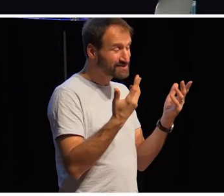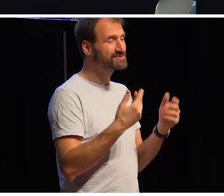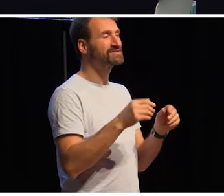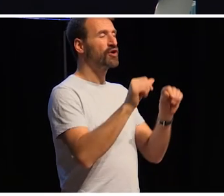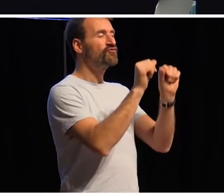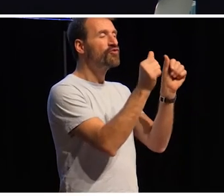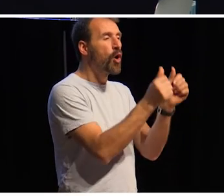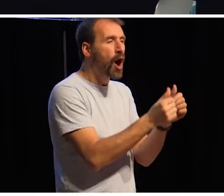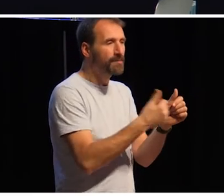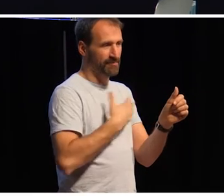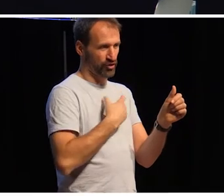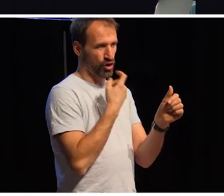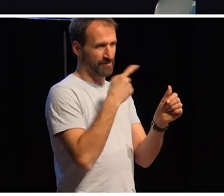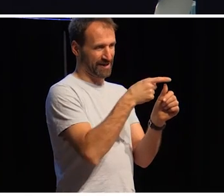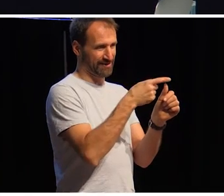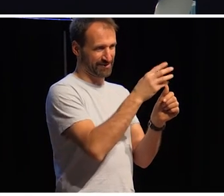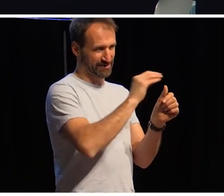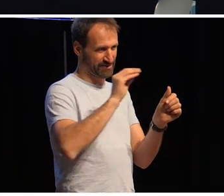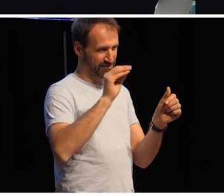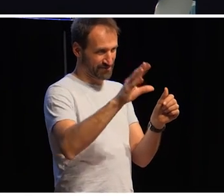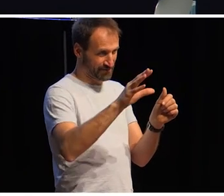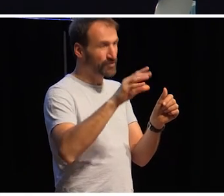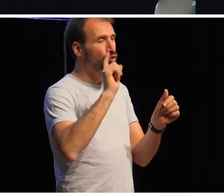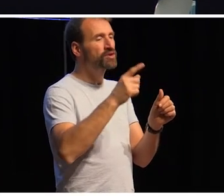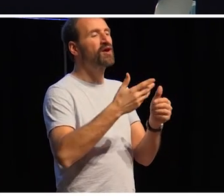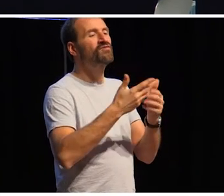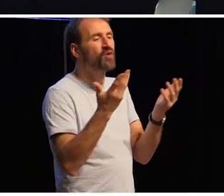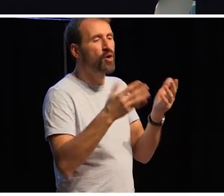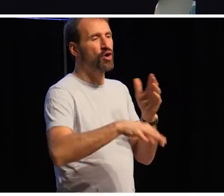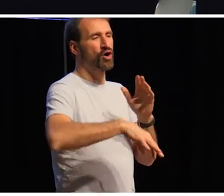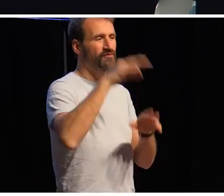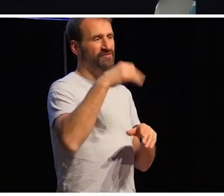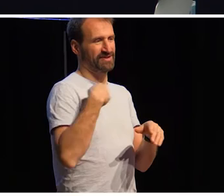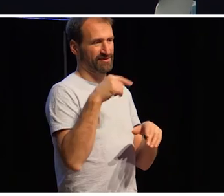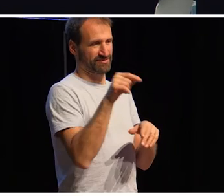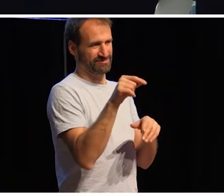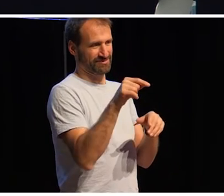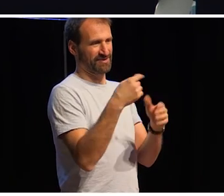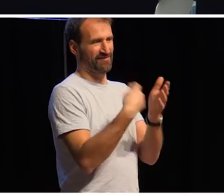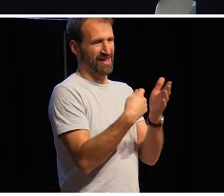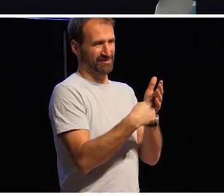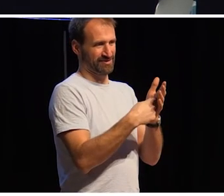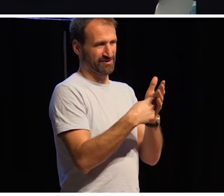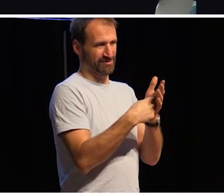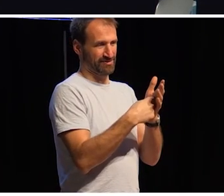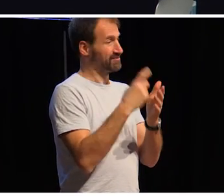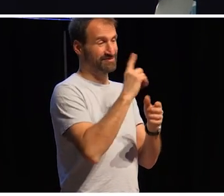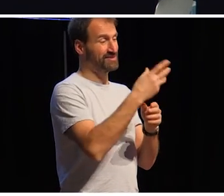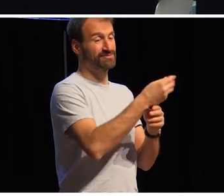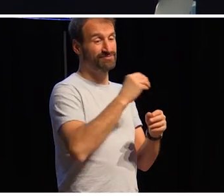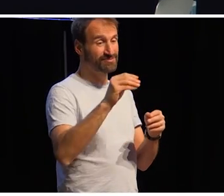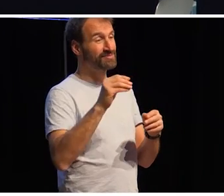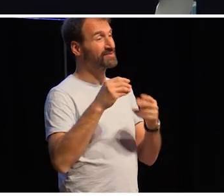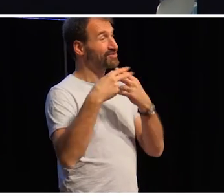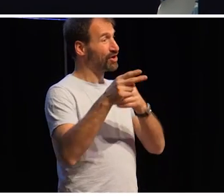and where to find that integer value that we then get. So I'm not returning 5, I'm returning,